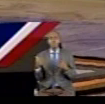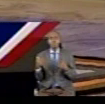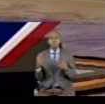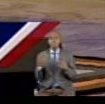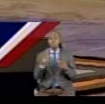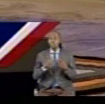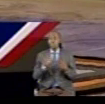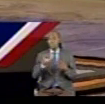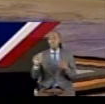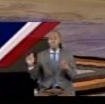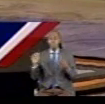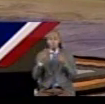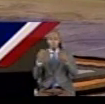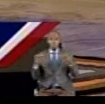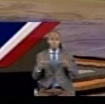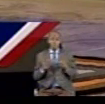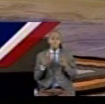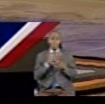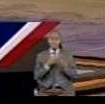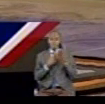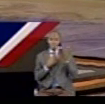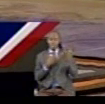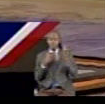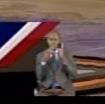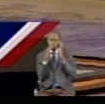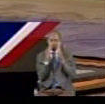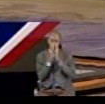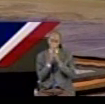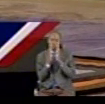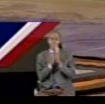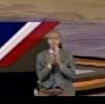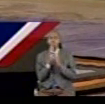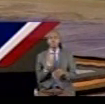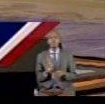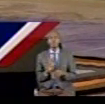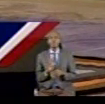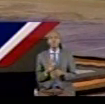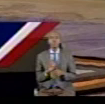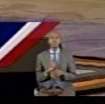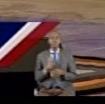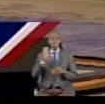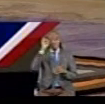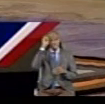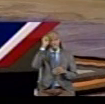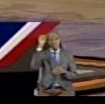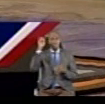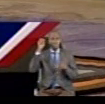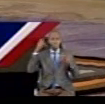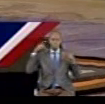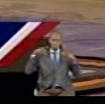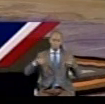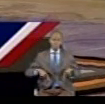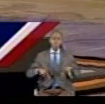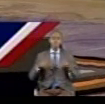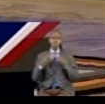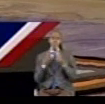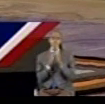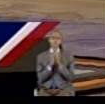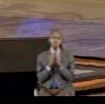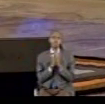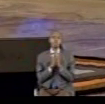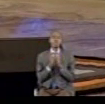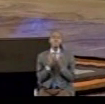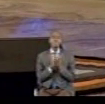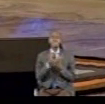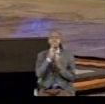there prayed. And there prayed his personal prayer. And that's an example